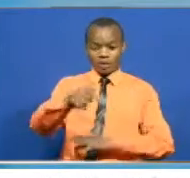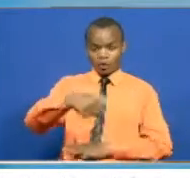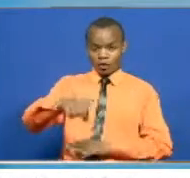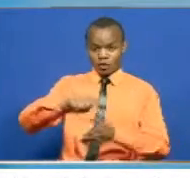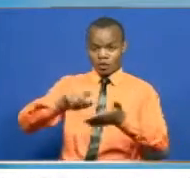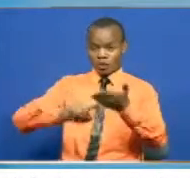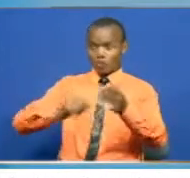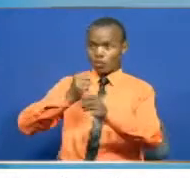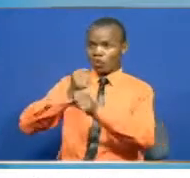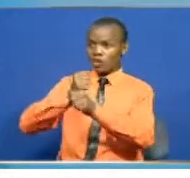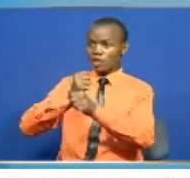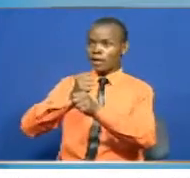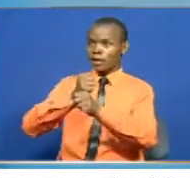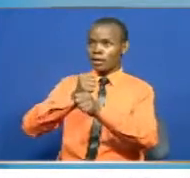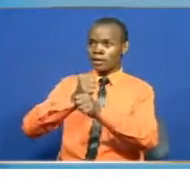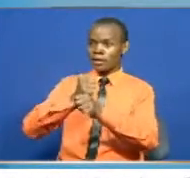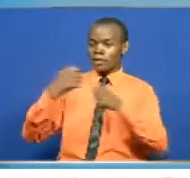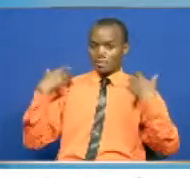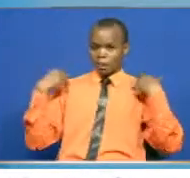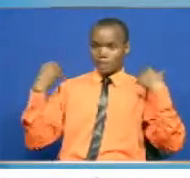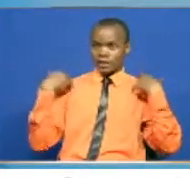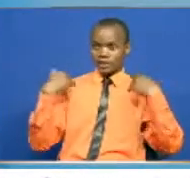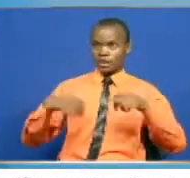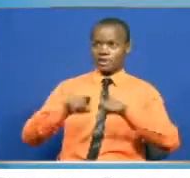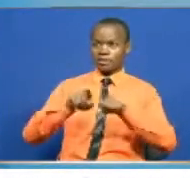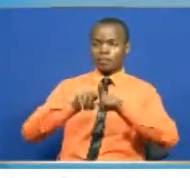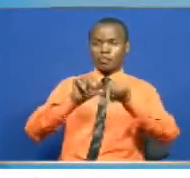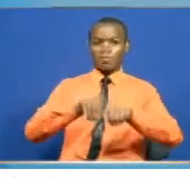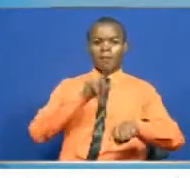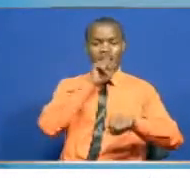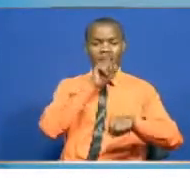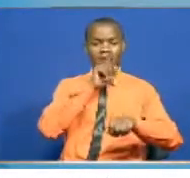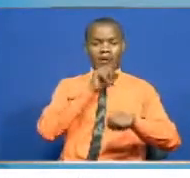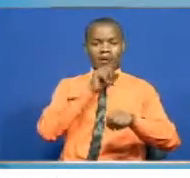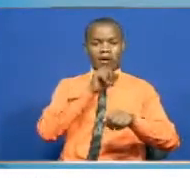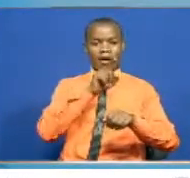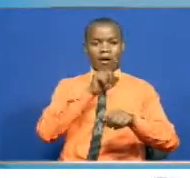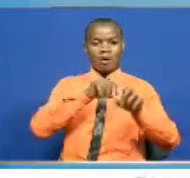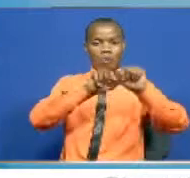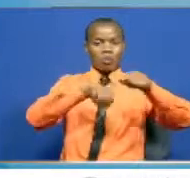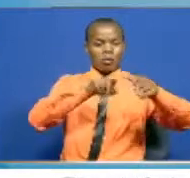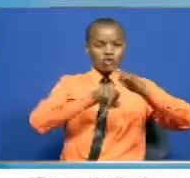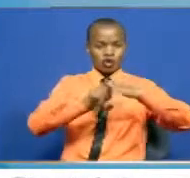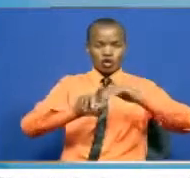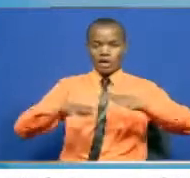we're working on the physicality and the aggression and our finishing. I know